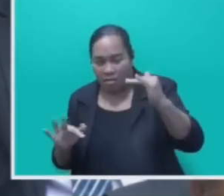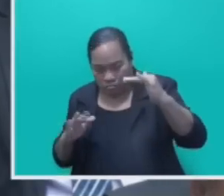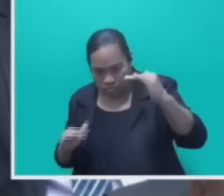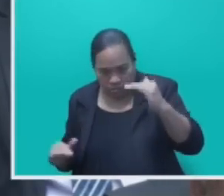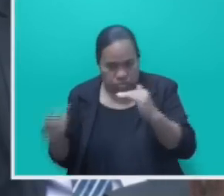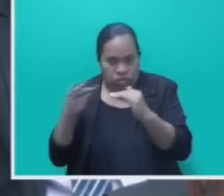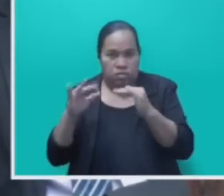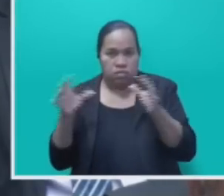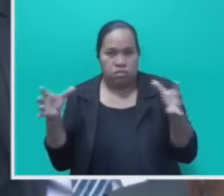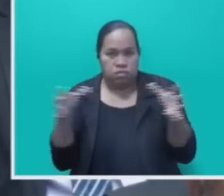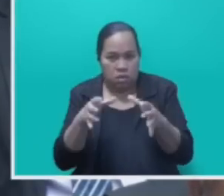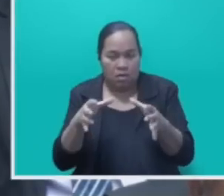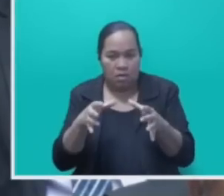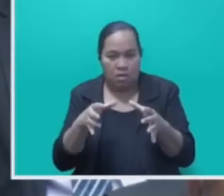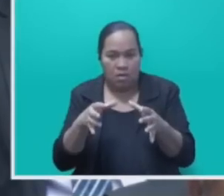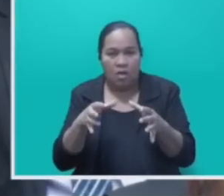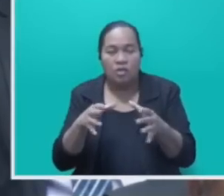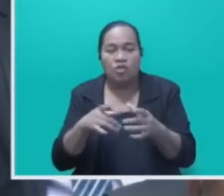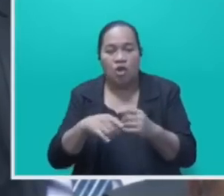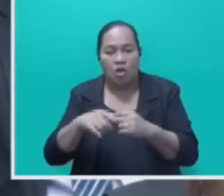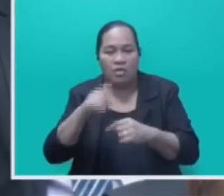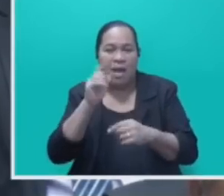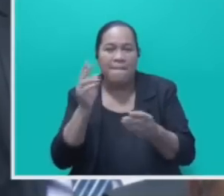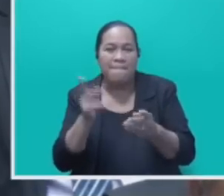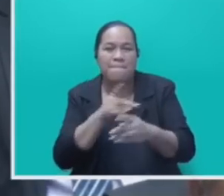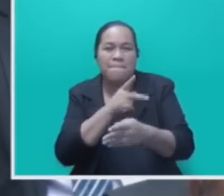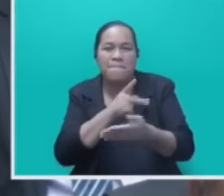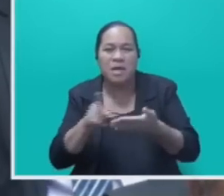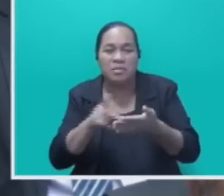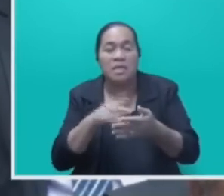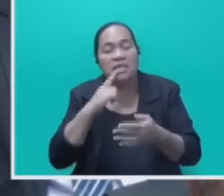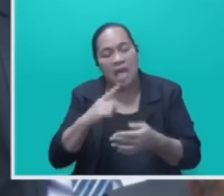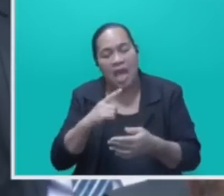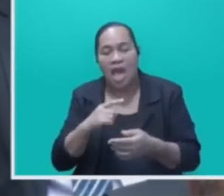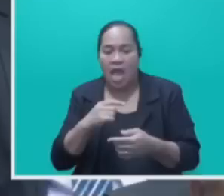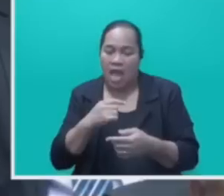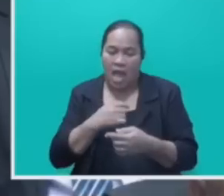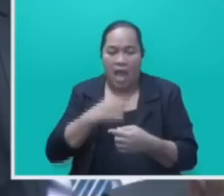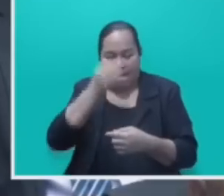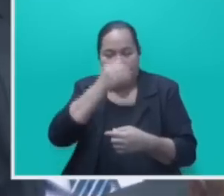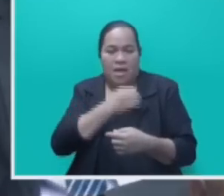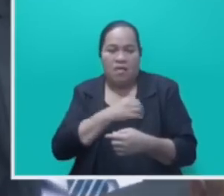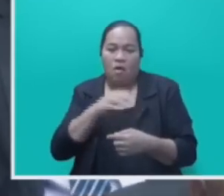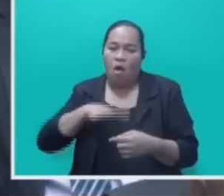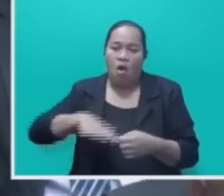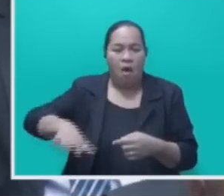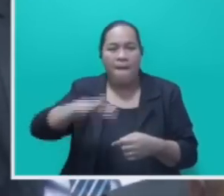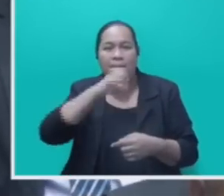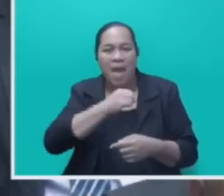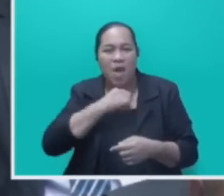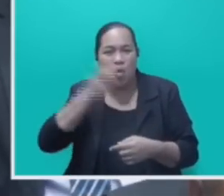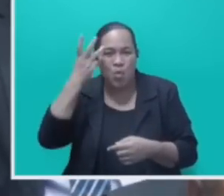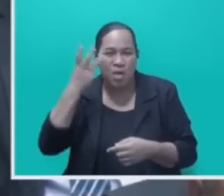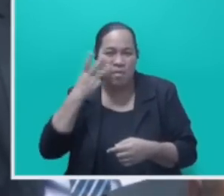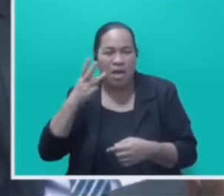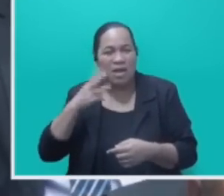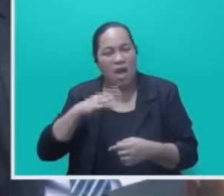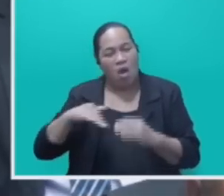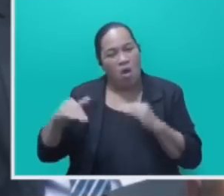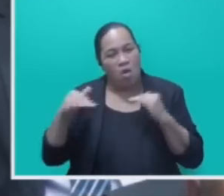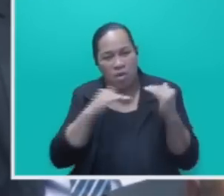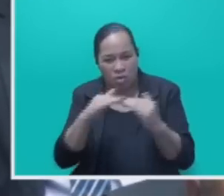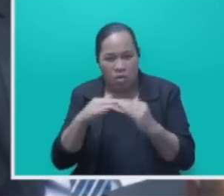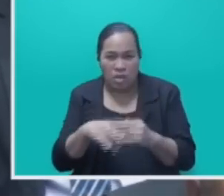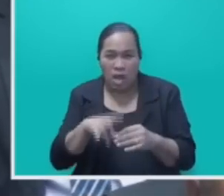all the universal democratic principle that all men and women are equal. Before 2006, that